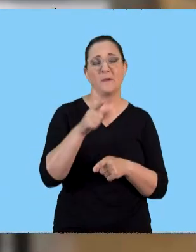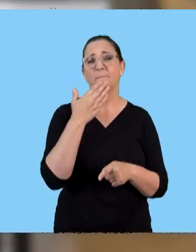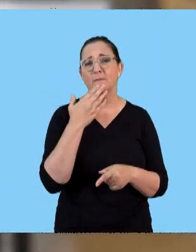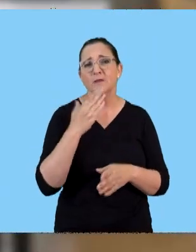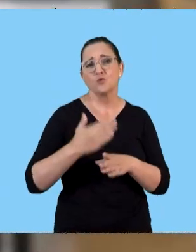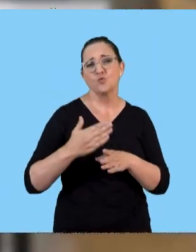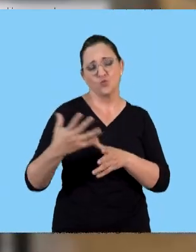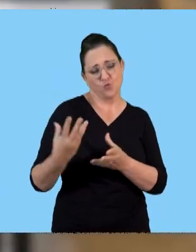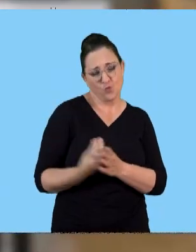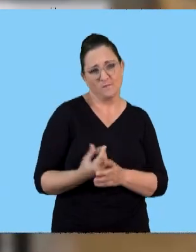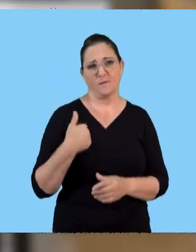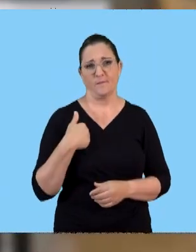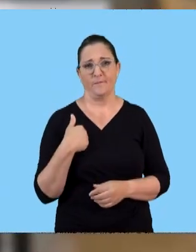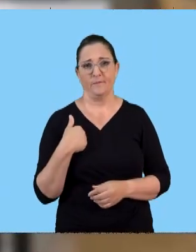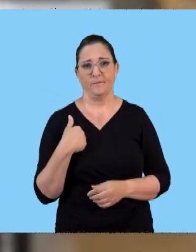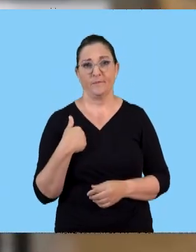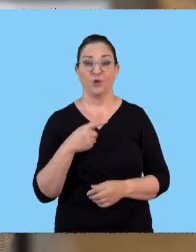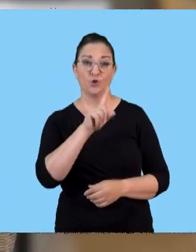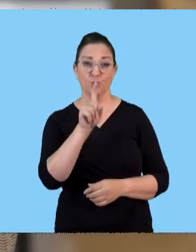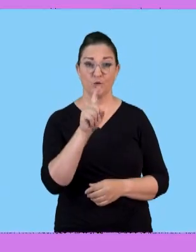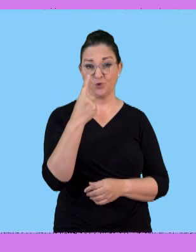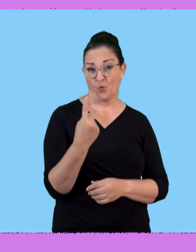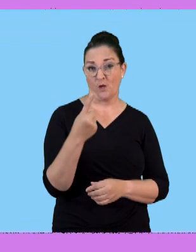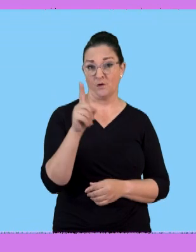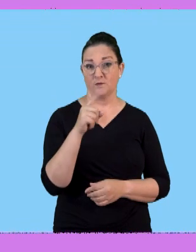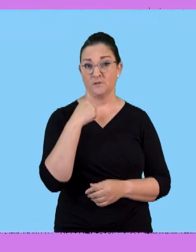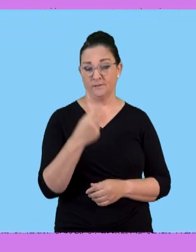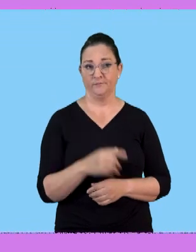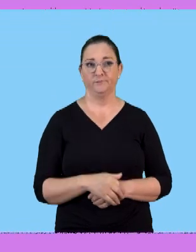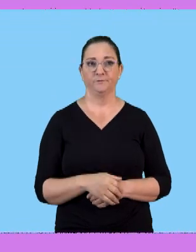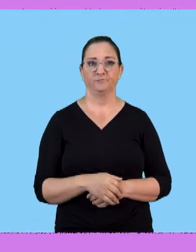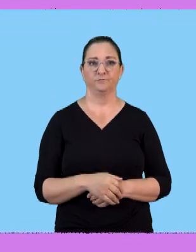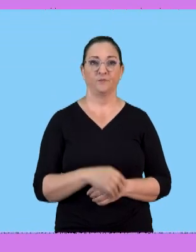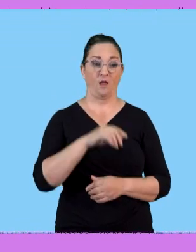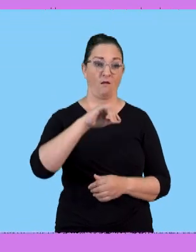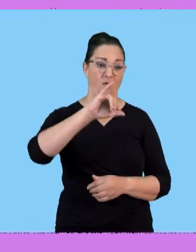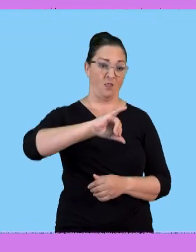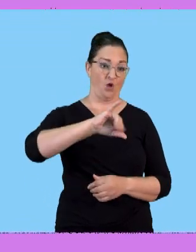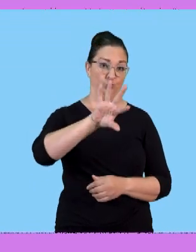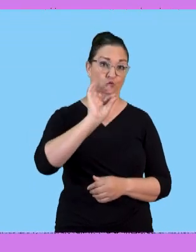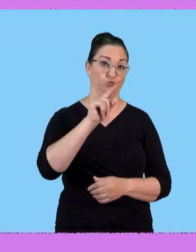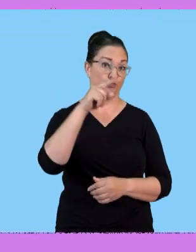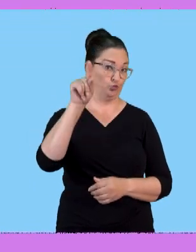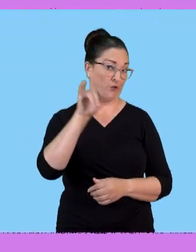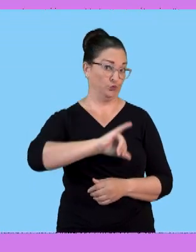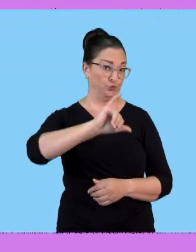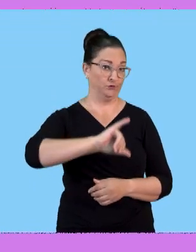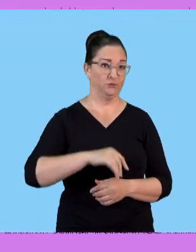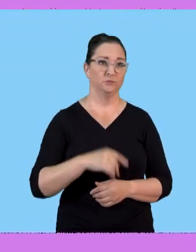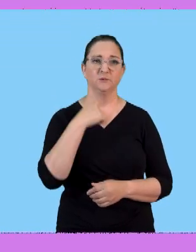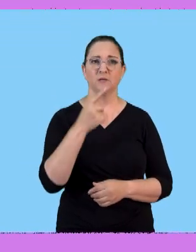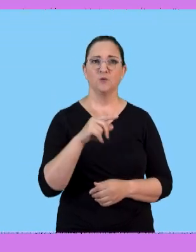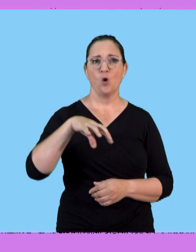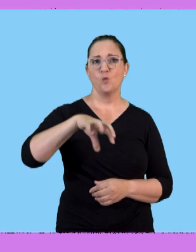you to work with me here. So the first question, it says choose the correct answer. Now let's see what is our question about. It says